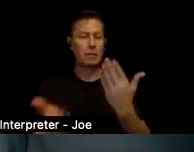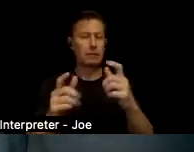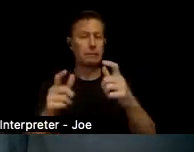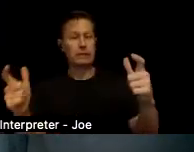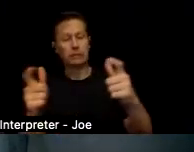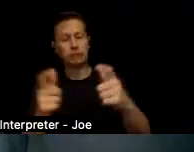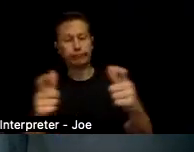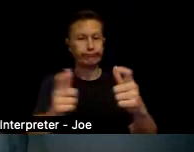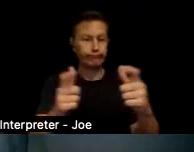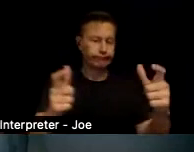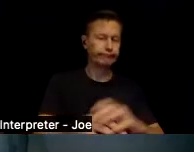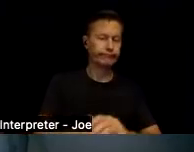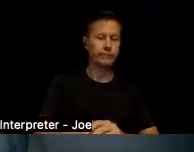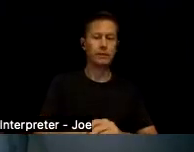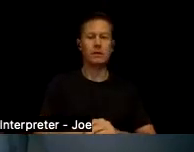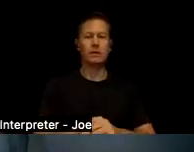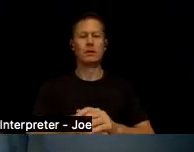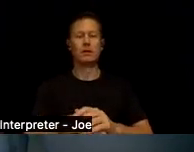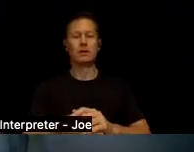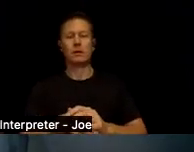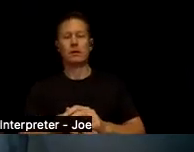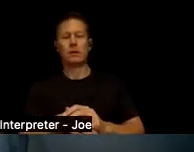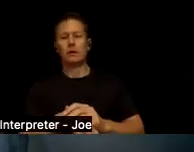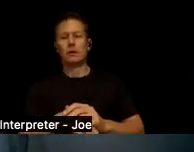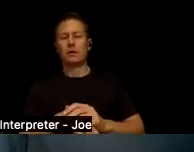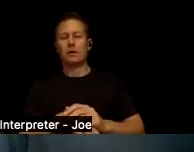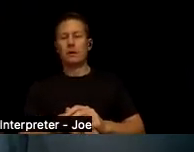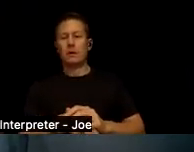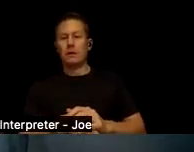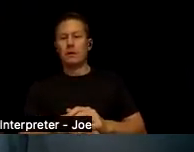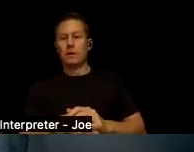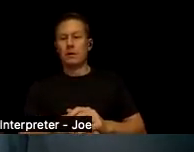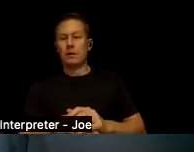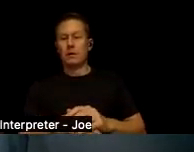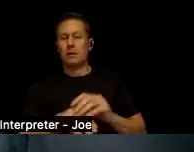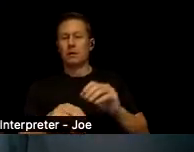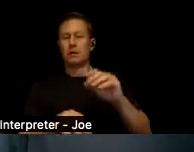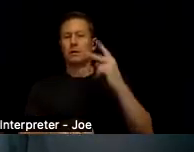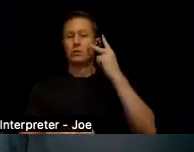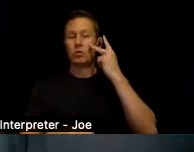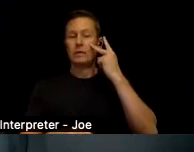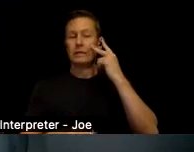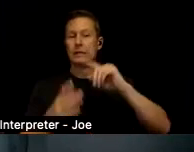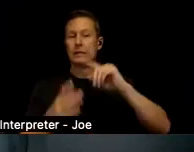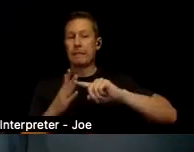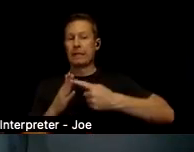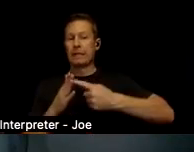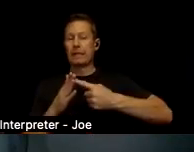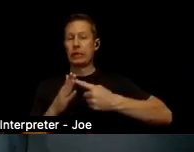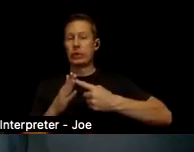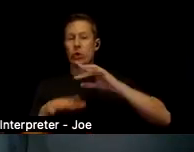And by convention, thank you, Mark. By convention, we call those initial earthquakes